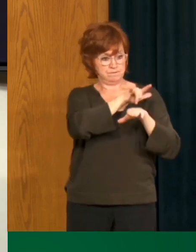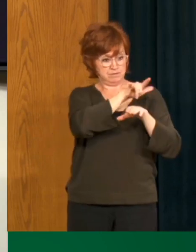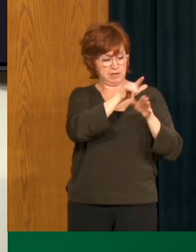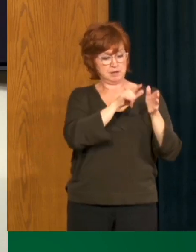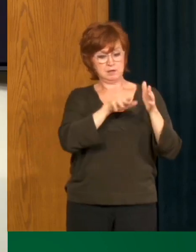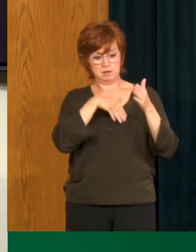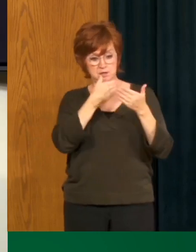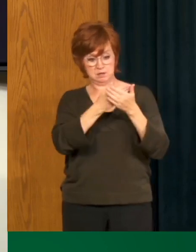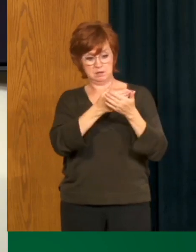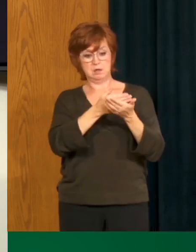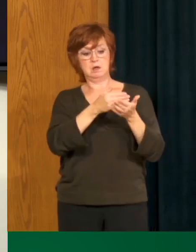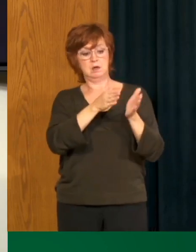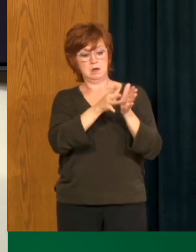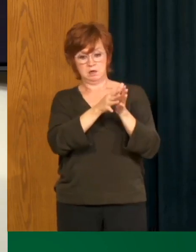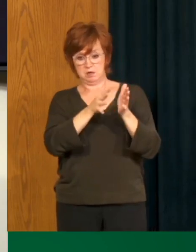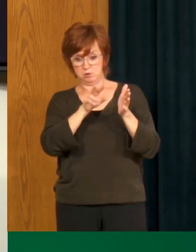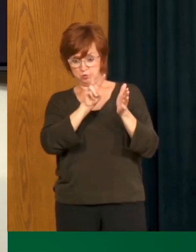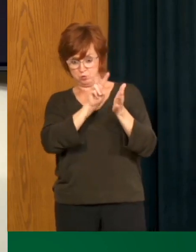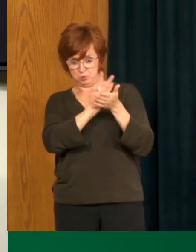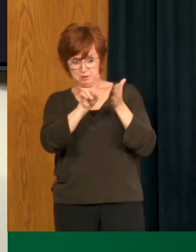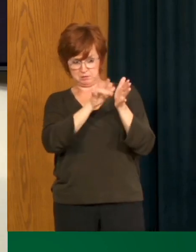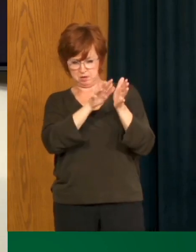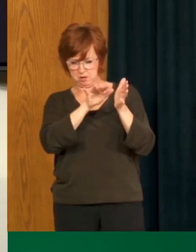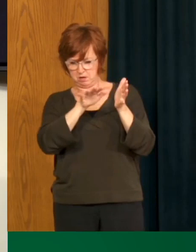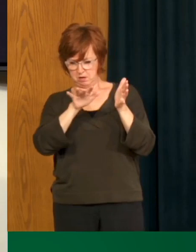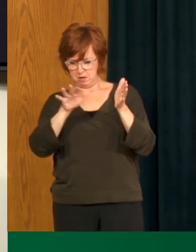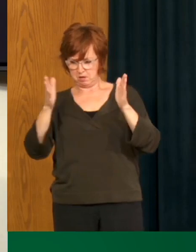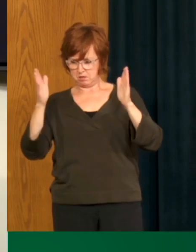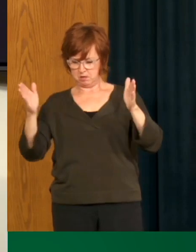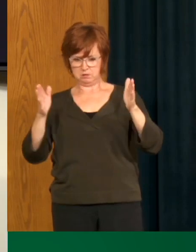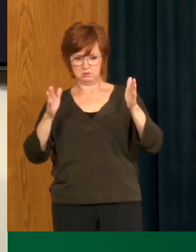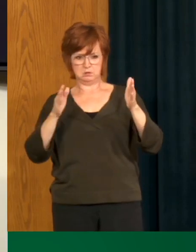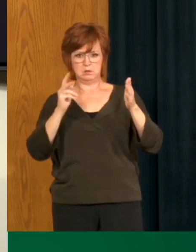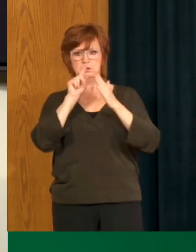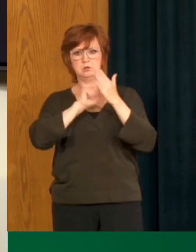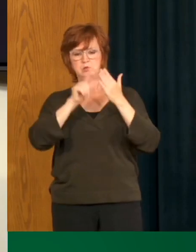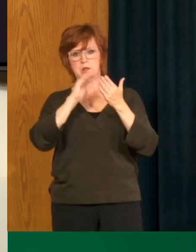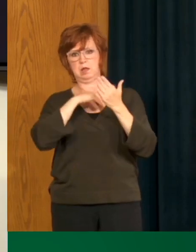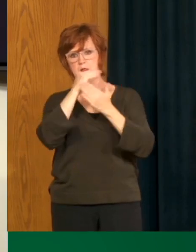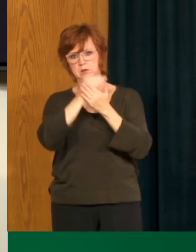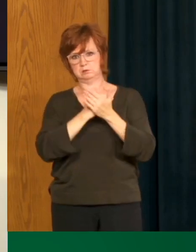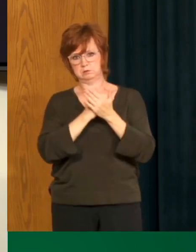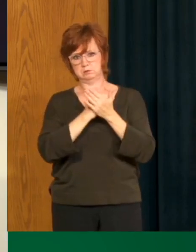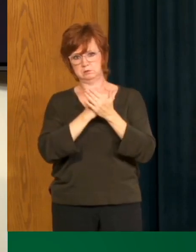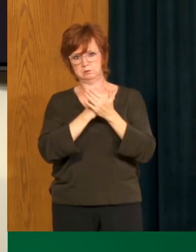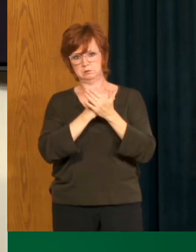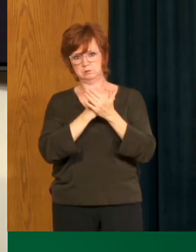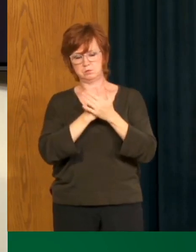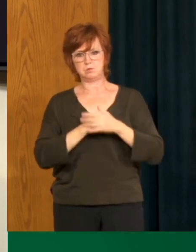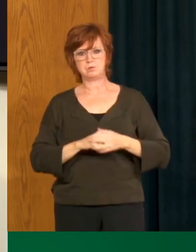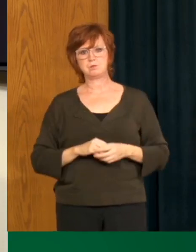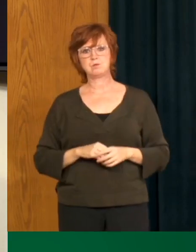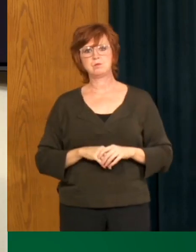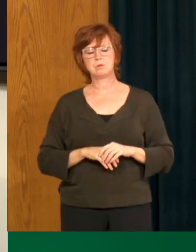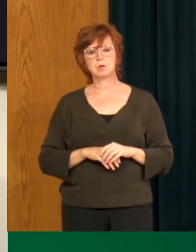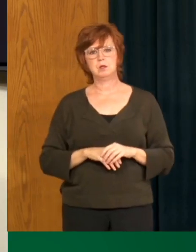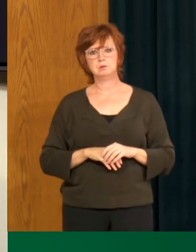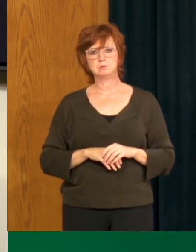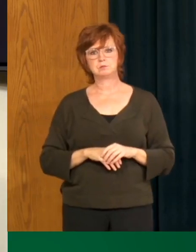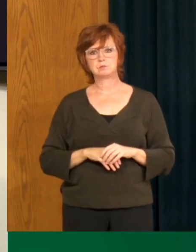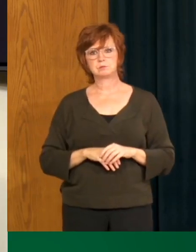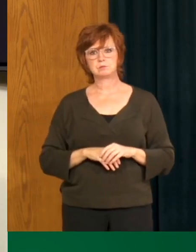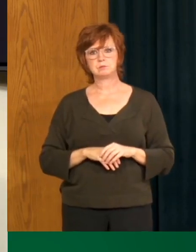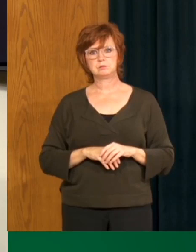if your flight is mentioned. But even if your flight is not mentioned, we do understand that when you travel in close proximity, you should, in any